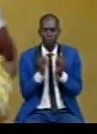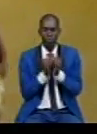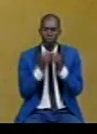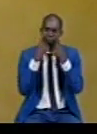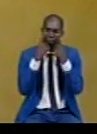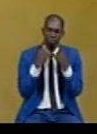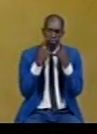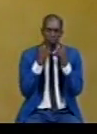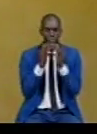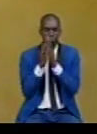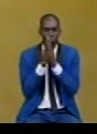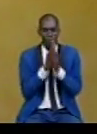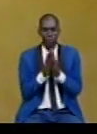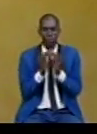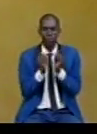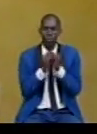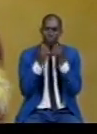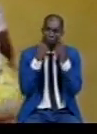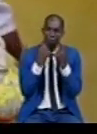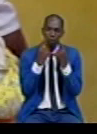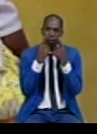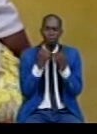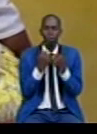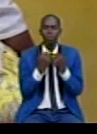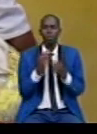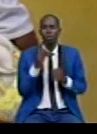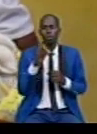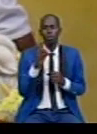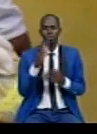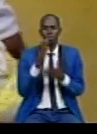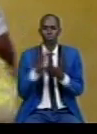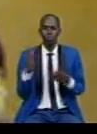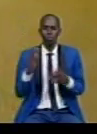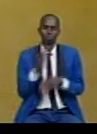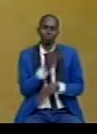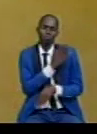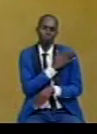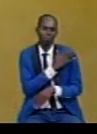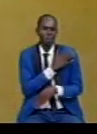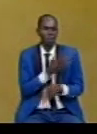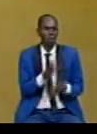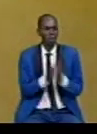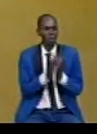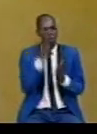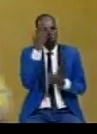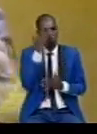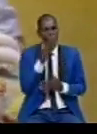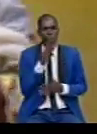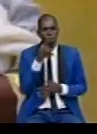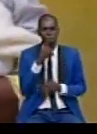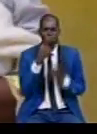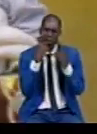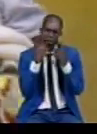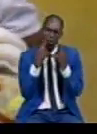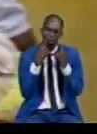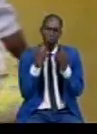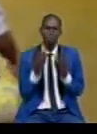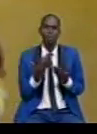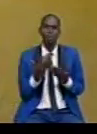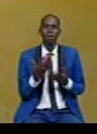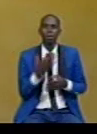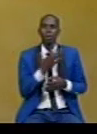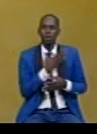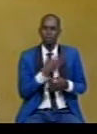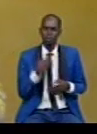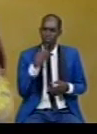I'm praying and weeping. One woman now tapped me. Sister, why are you crying? Our Father in the Lord is